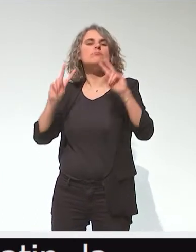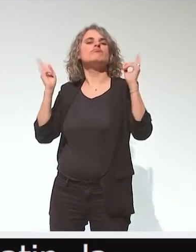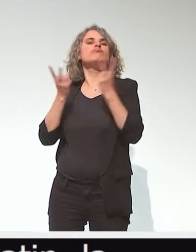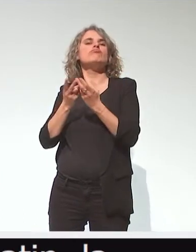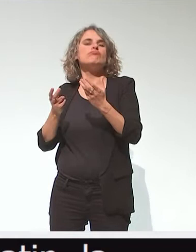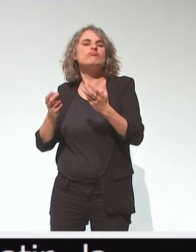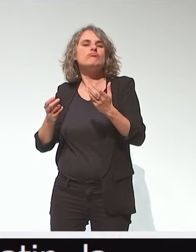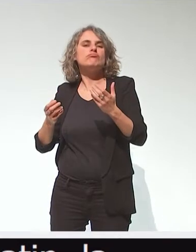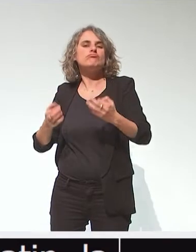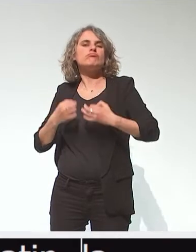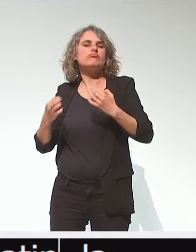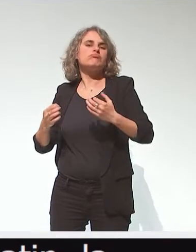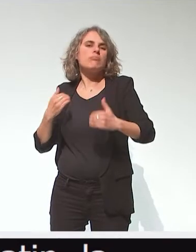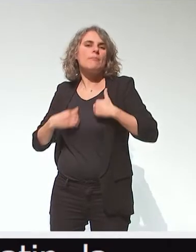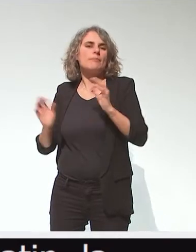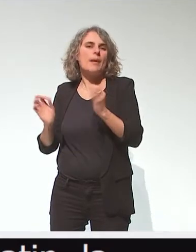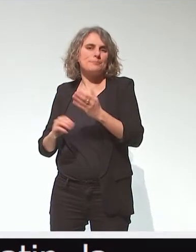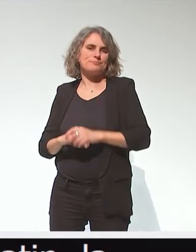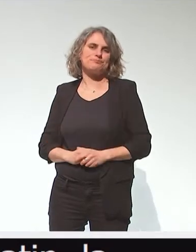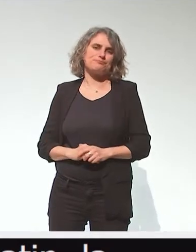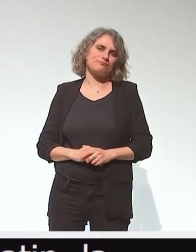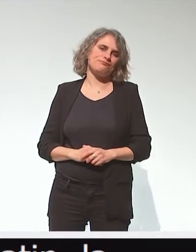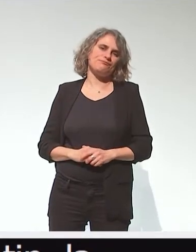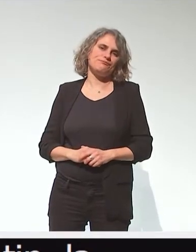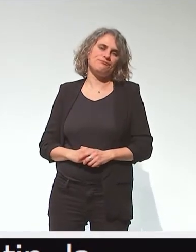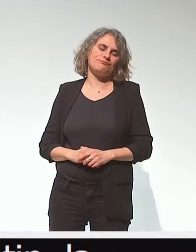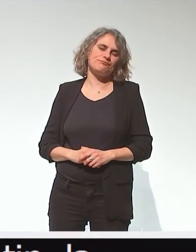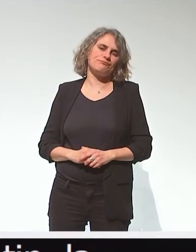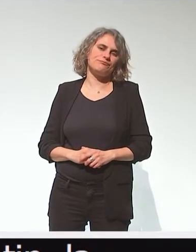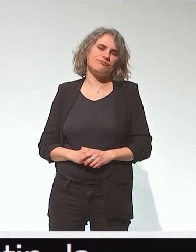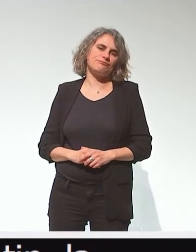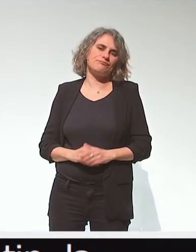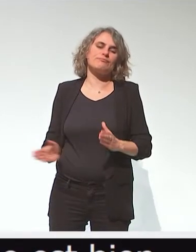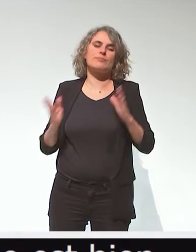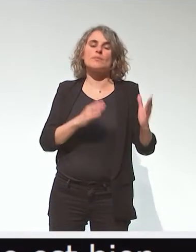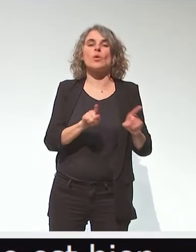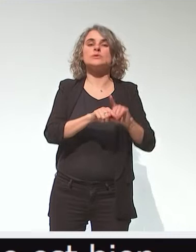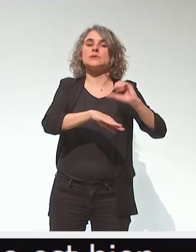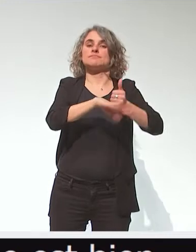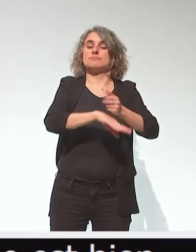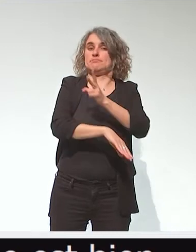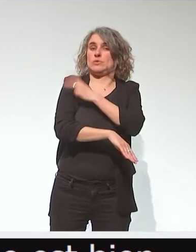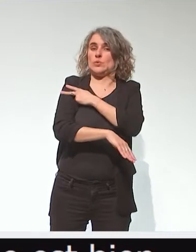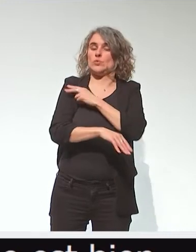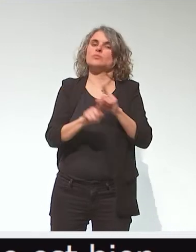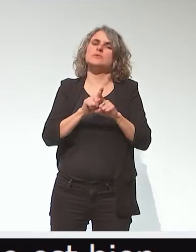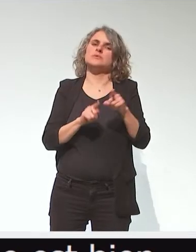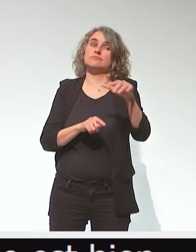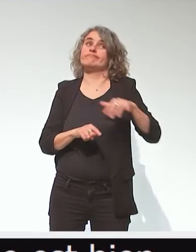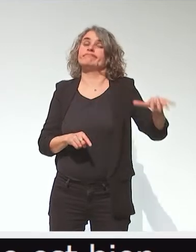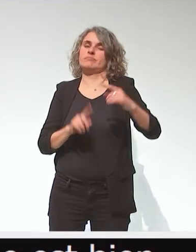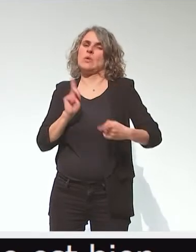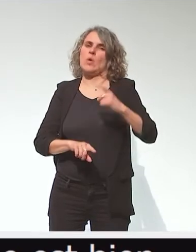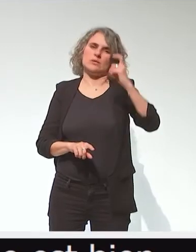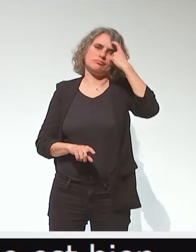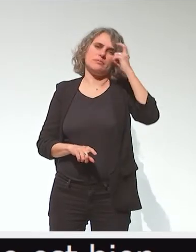There's much less effort for vocational training for the disabled as opposed to to non-handicapped people. Now let's